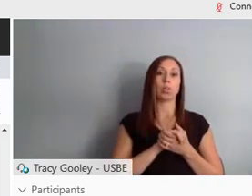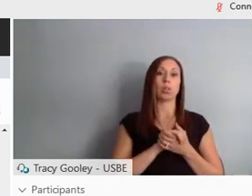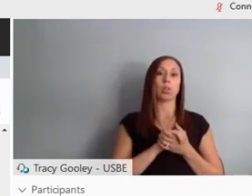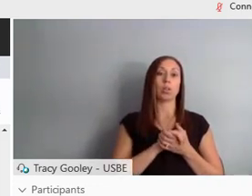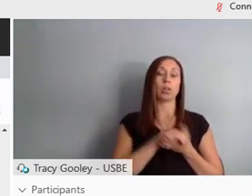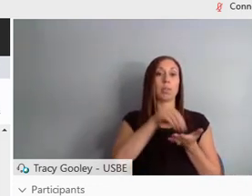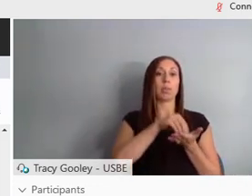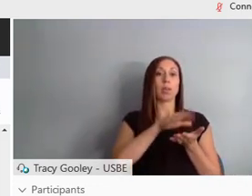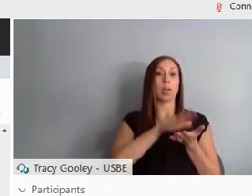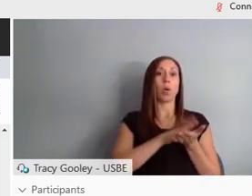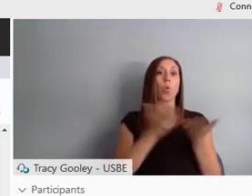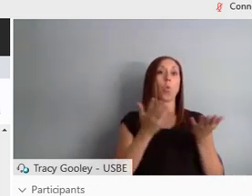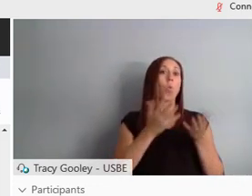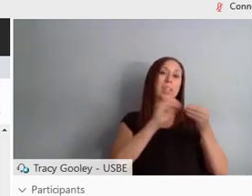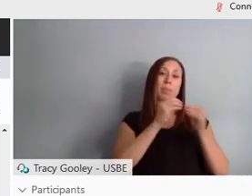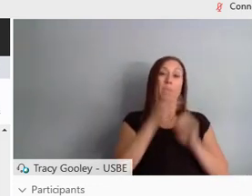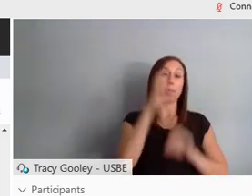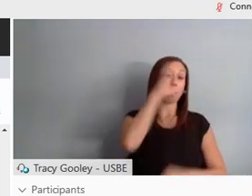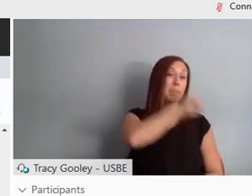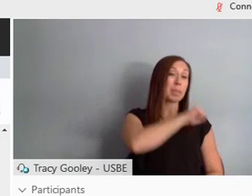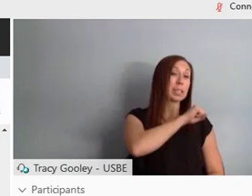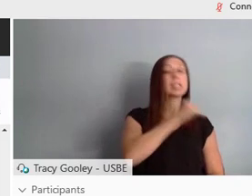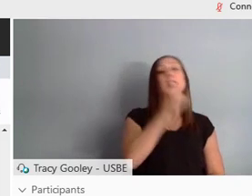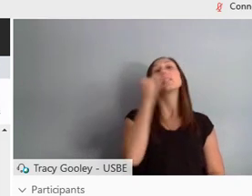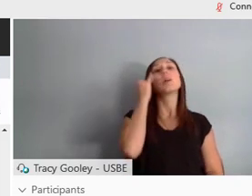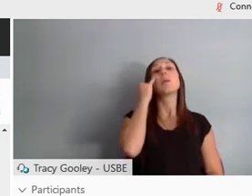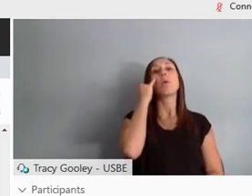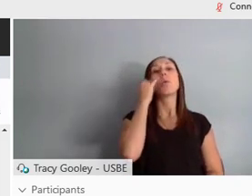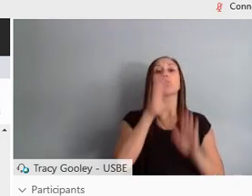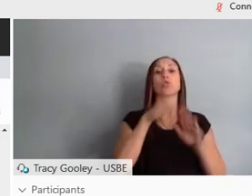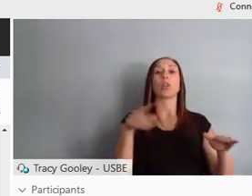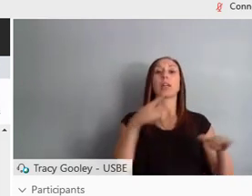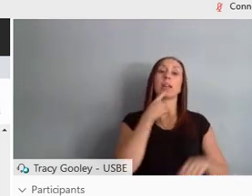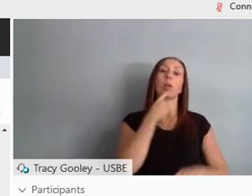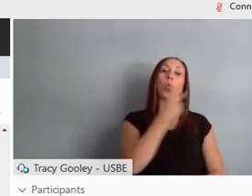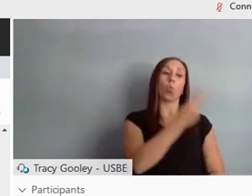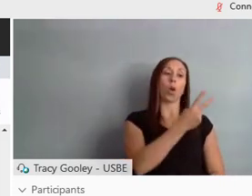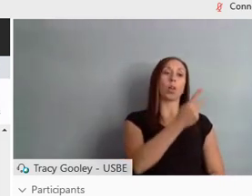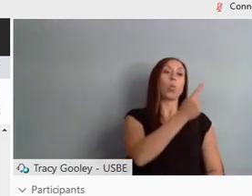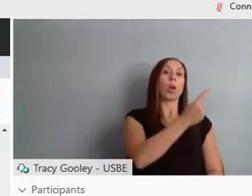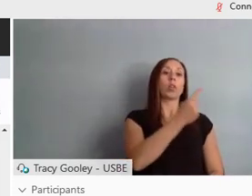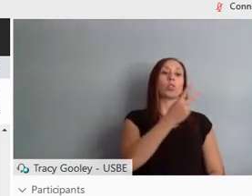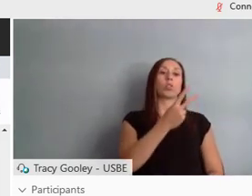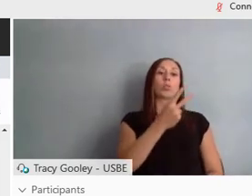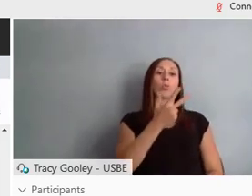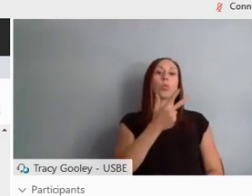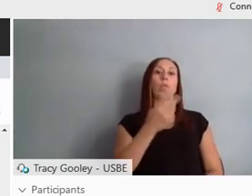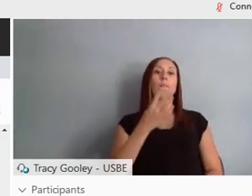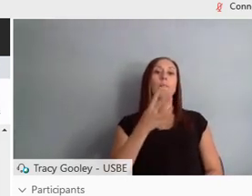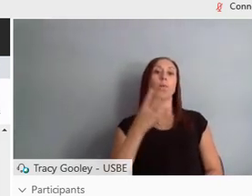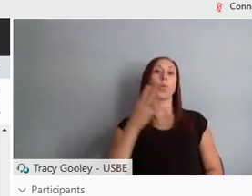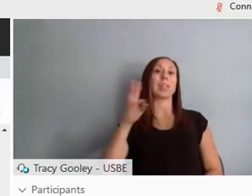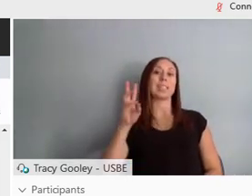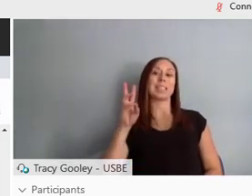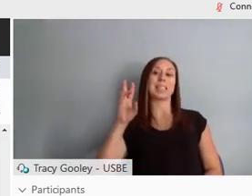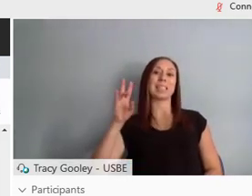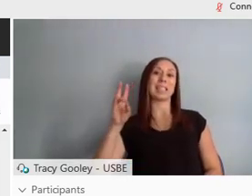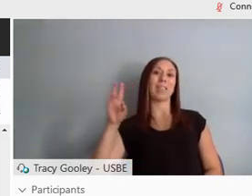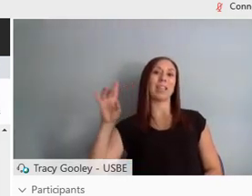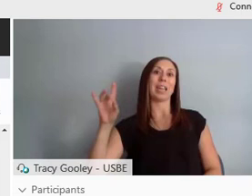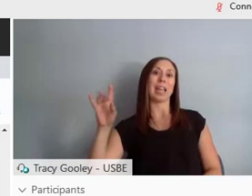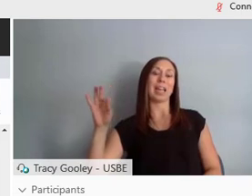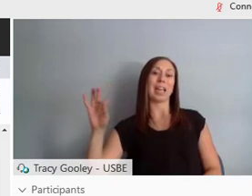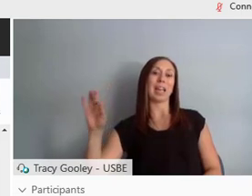what number they missed. So say the child counts 1, 2, 3, 4, 6, 7,